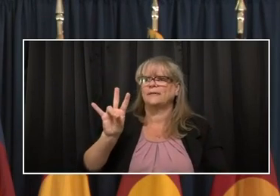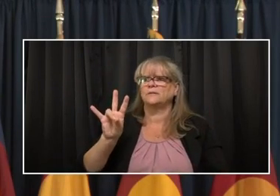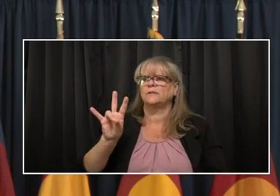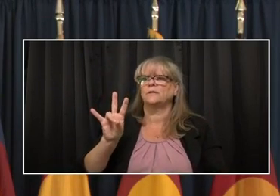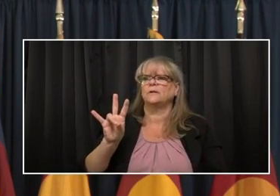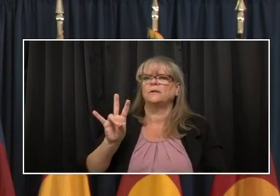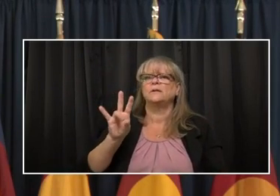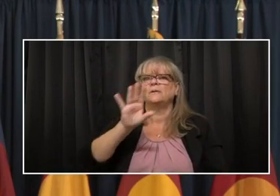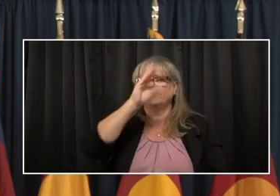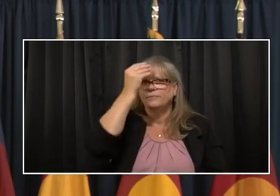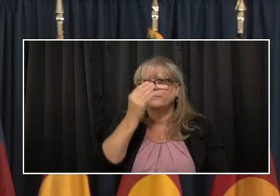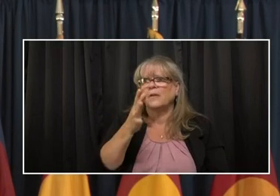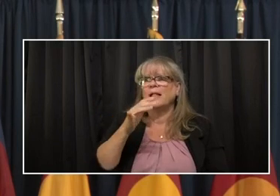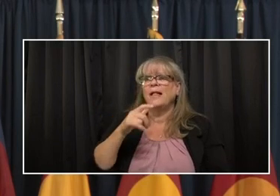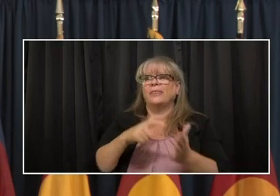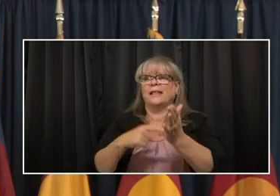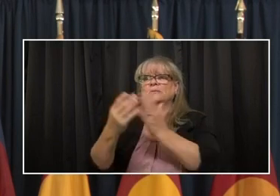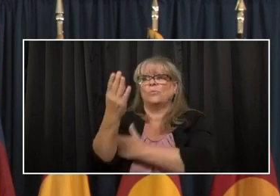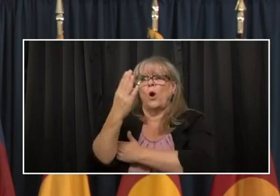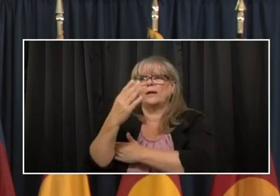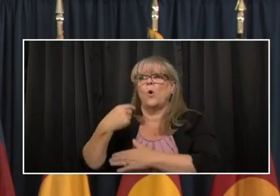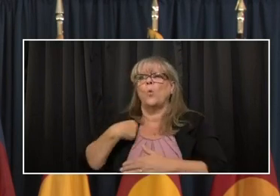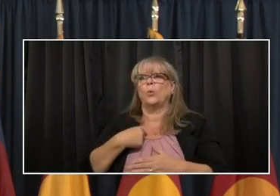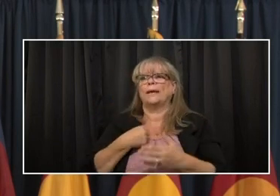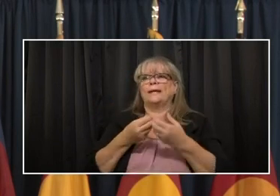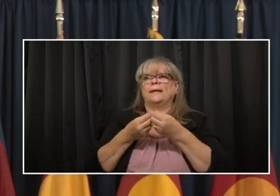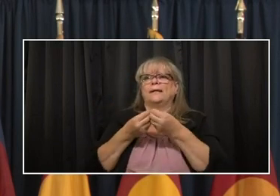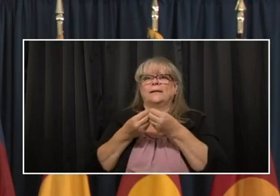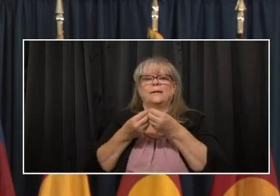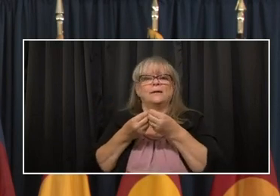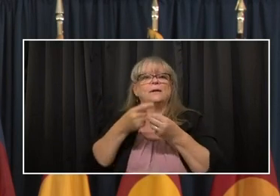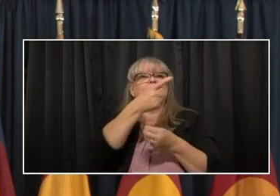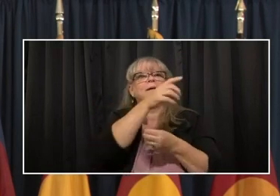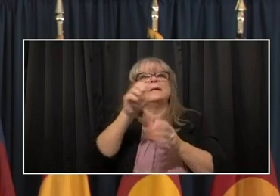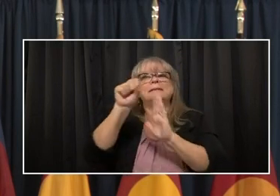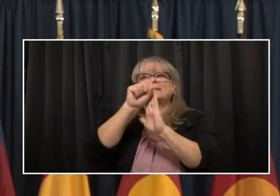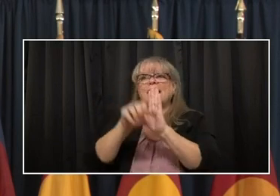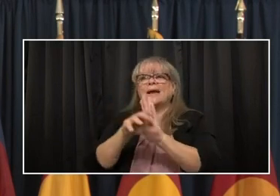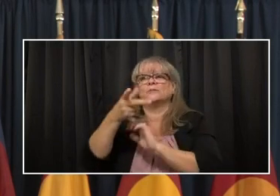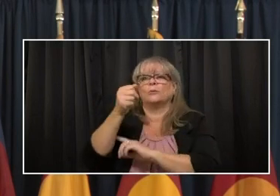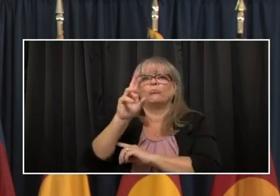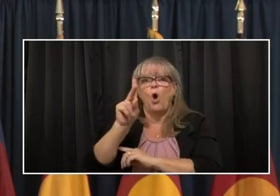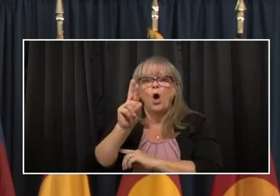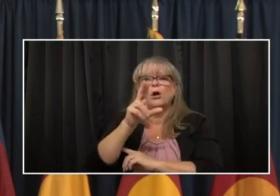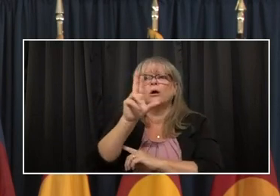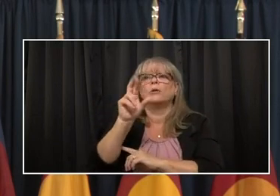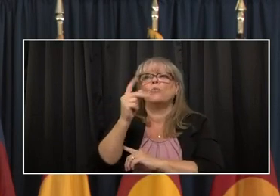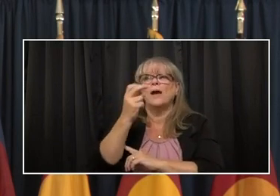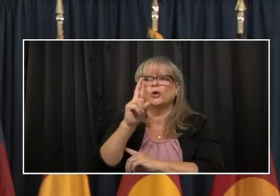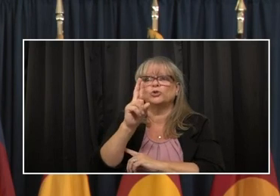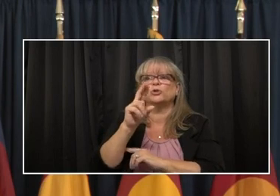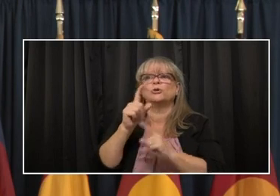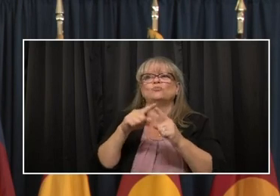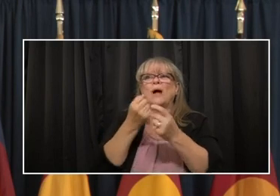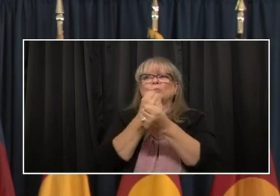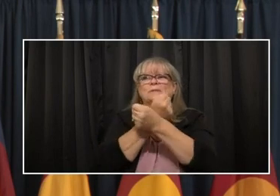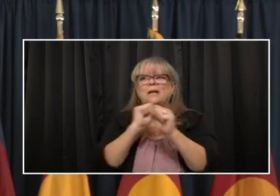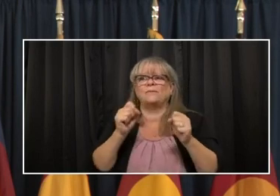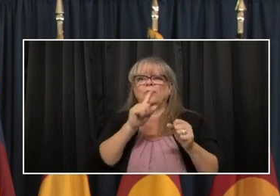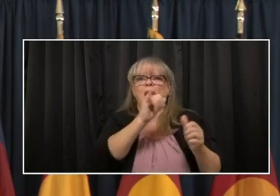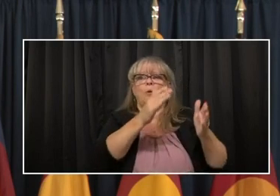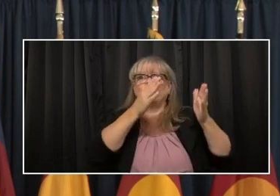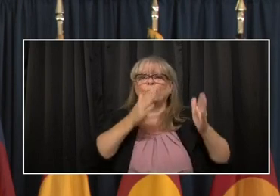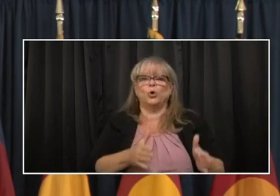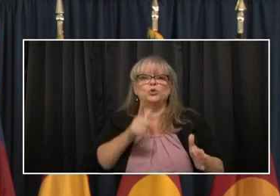He was attempting to rescue 2 boaters who were separated from their own boat when he appears to have drowned. Can we get a few words from you on